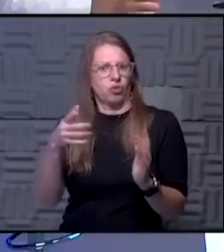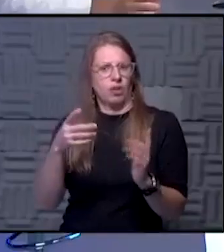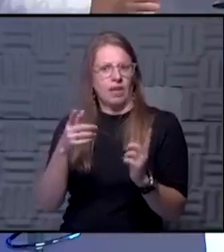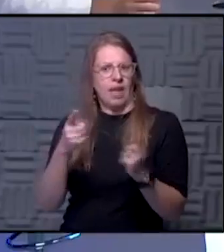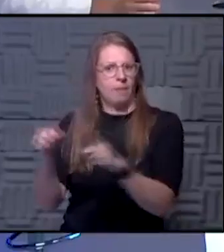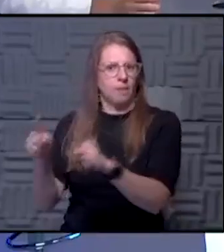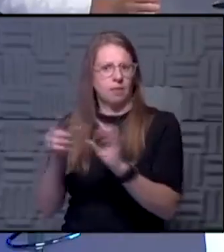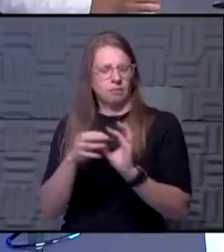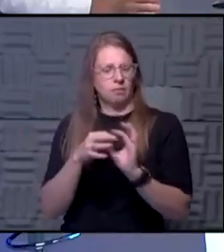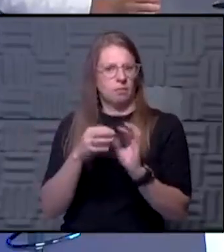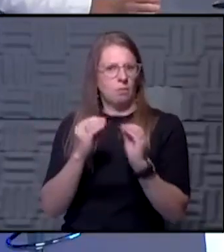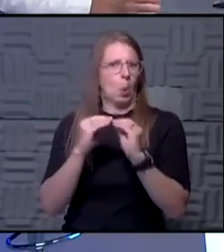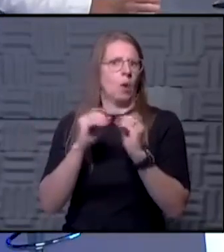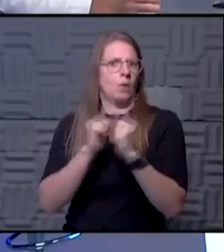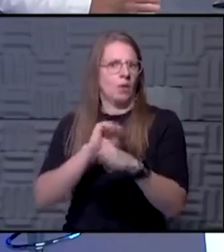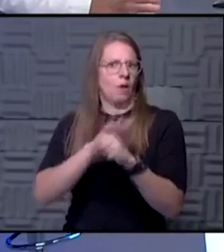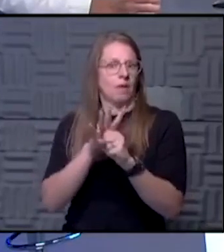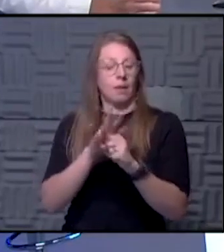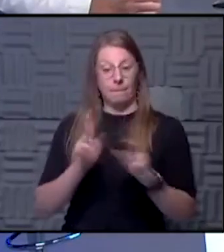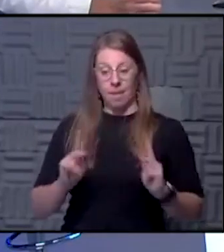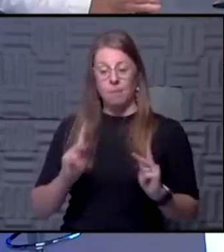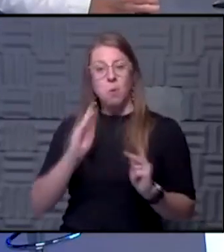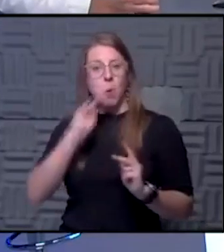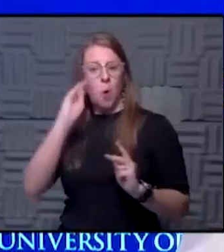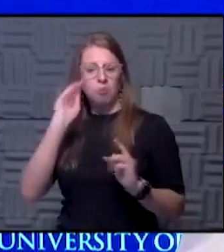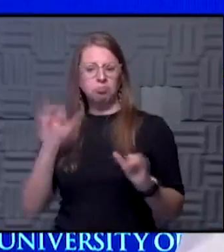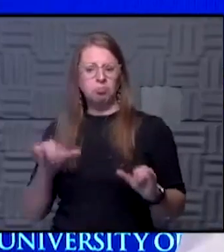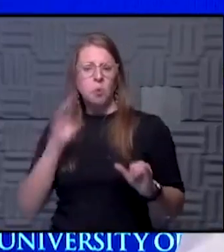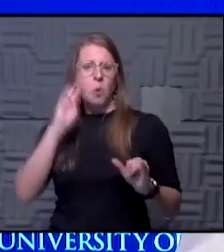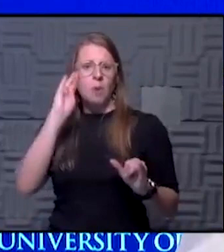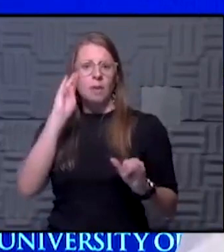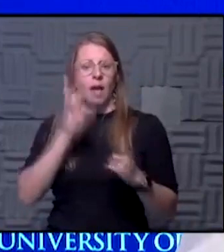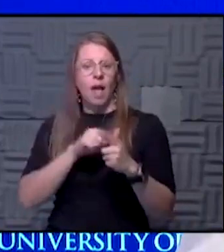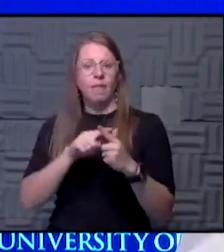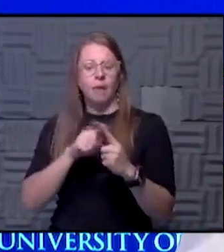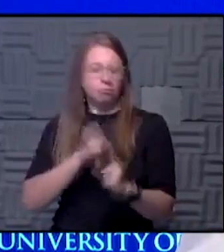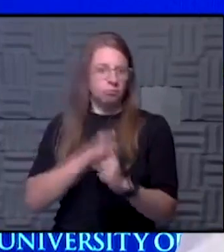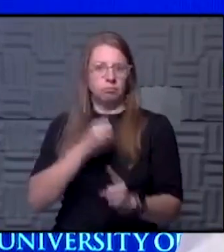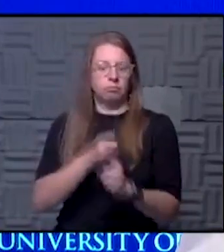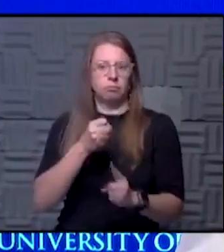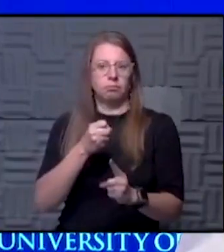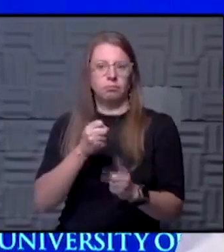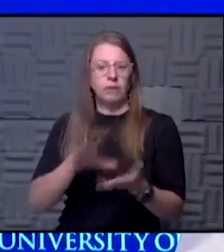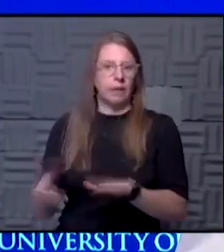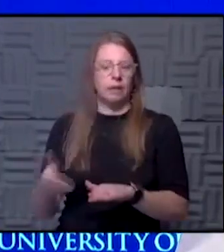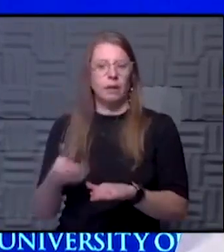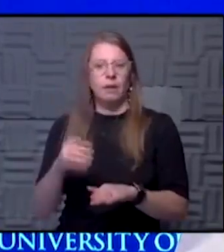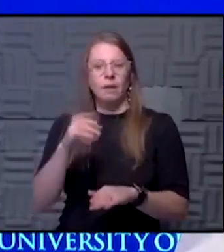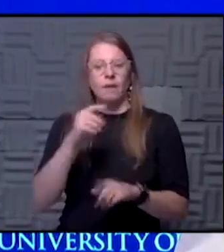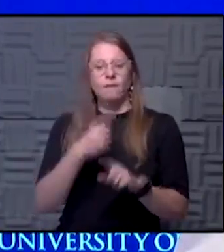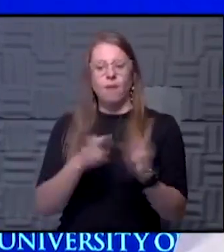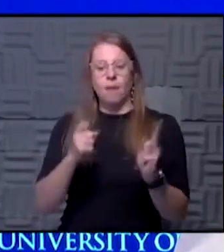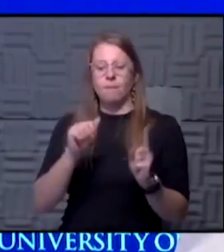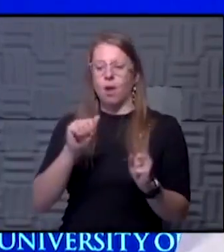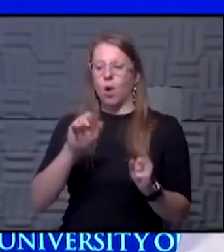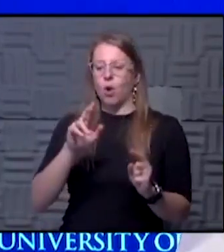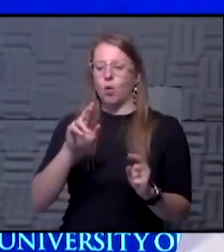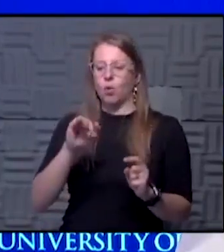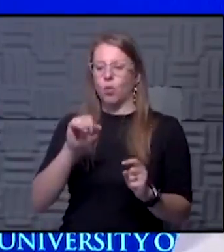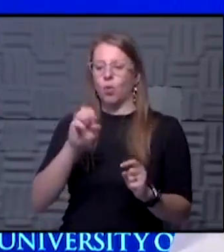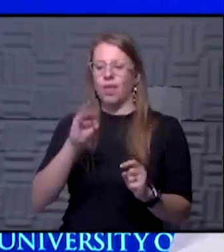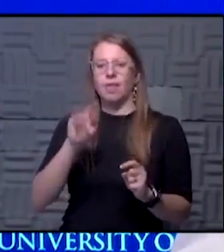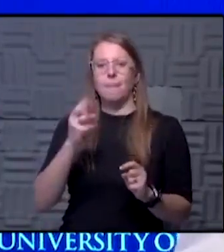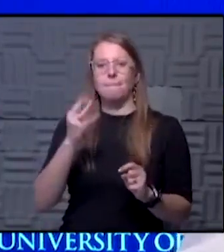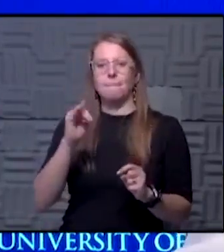people who are at home with a mild COVID disease and then have sudden death, either from an arrhythmia or blood clots. We just saw one of those recently. And